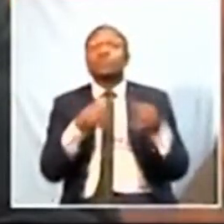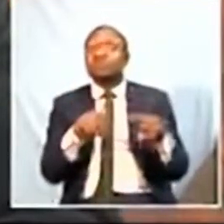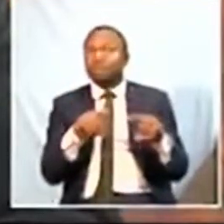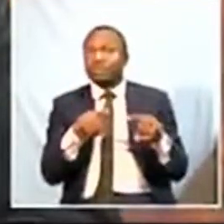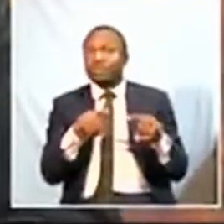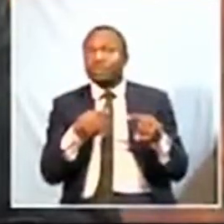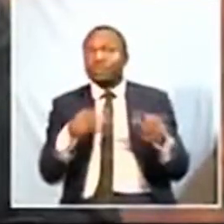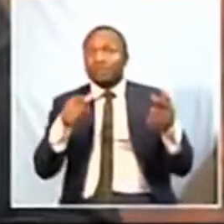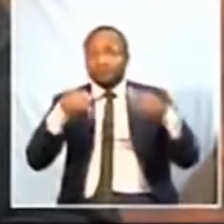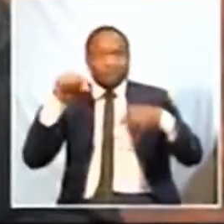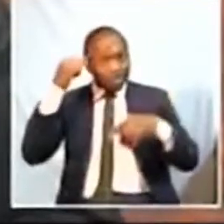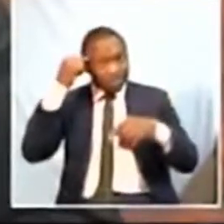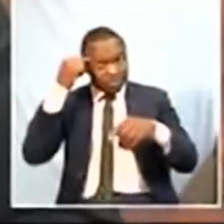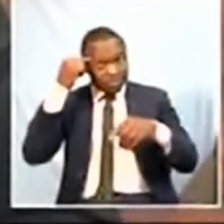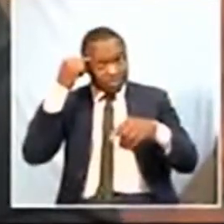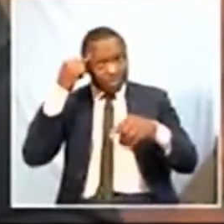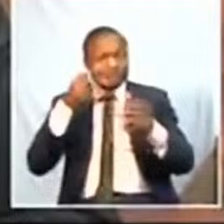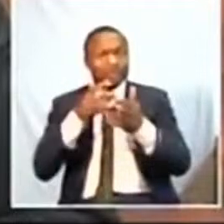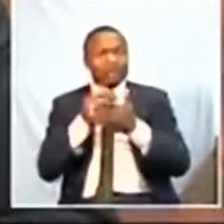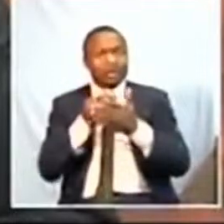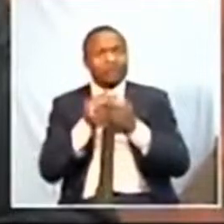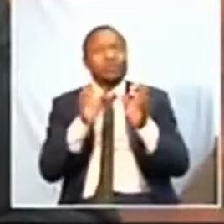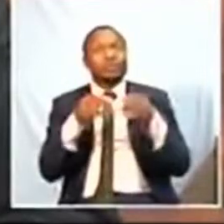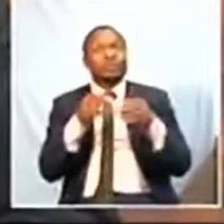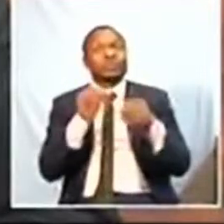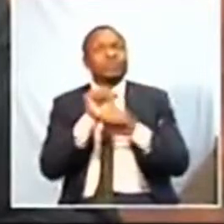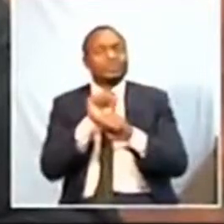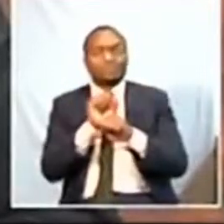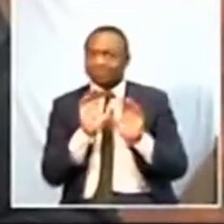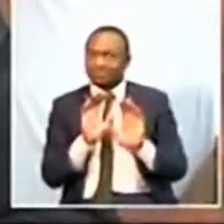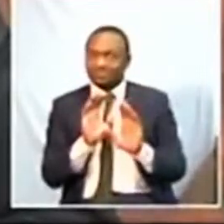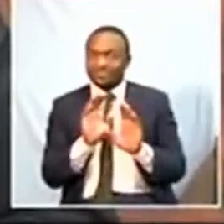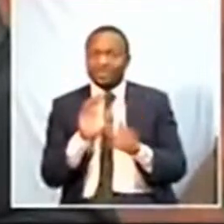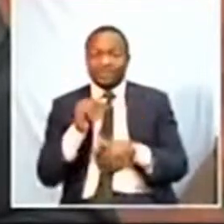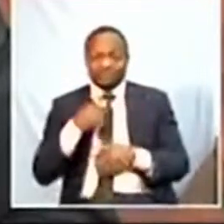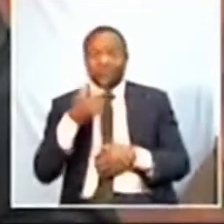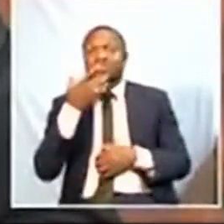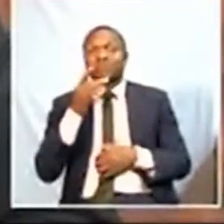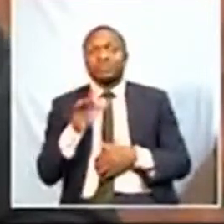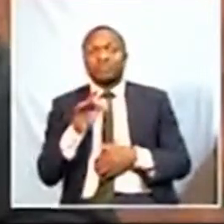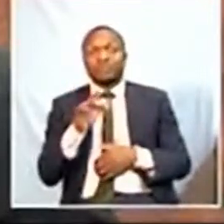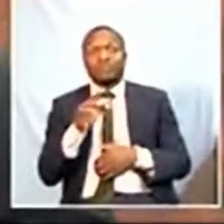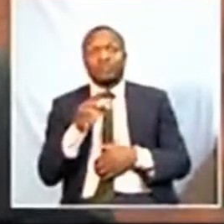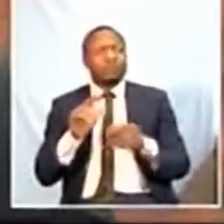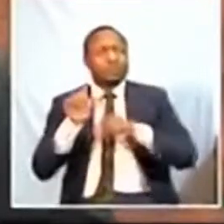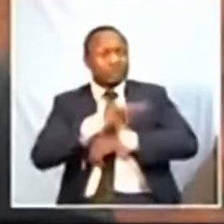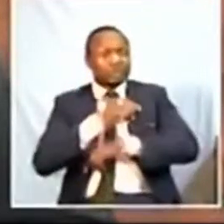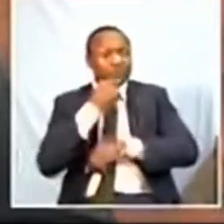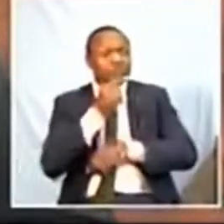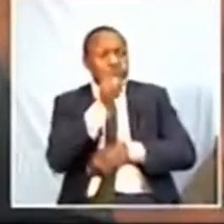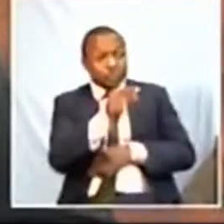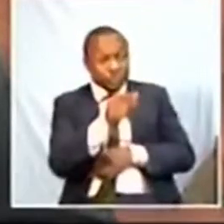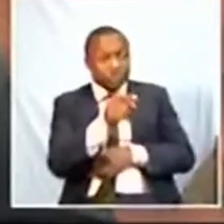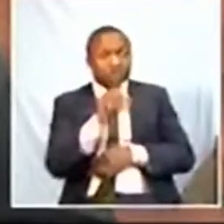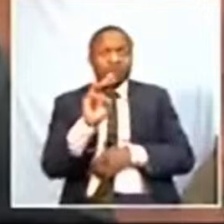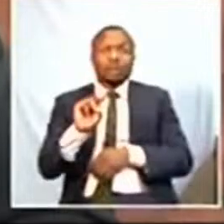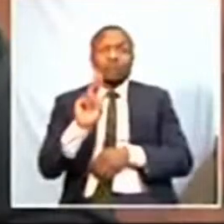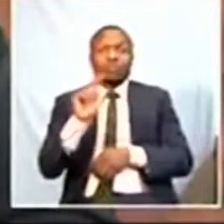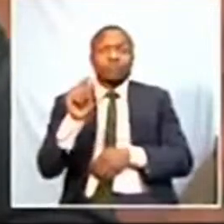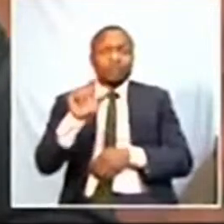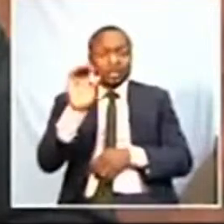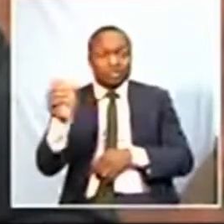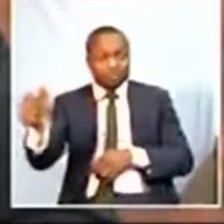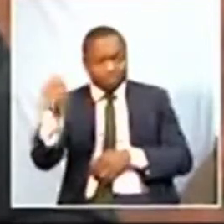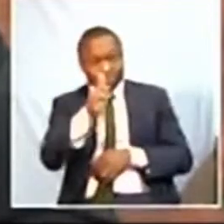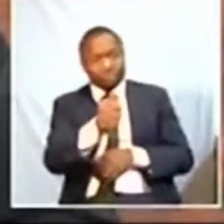people elected me. So I can today say, Honorable Mutelo, you are there. It is the same. And I'm bound